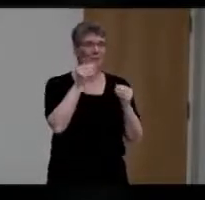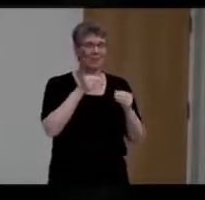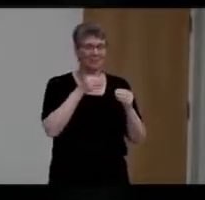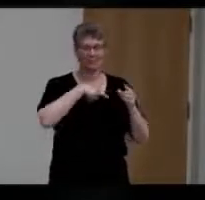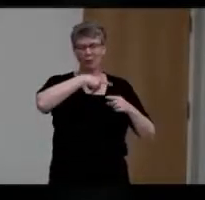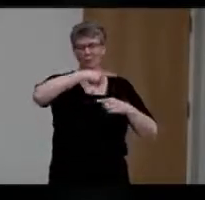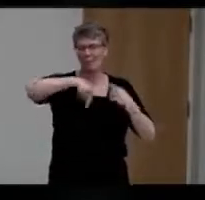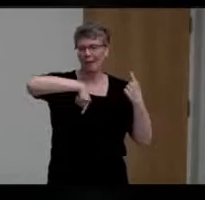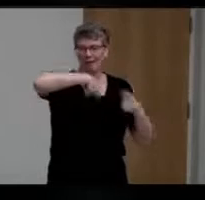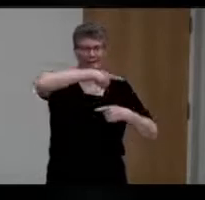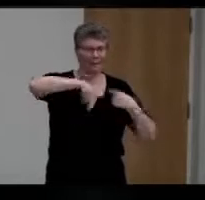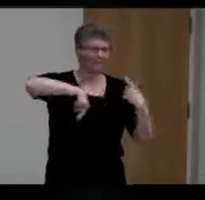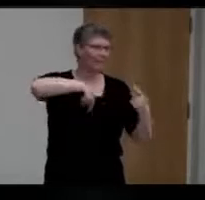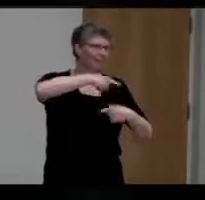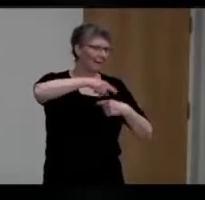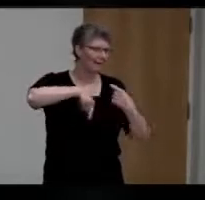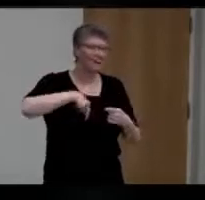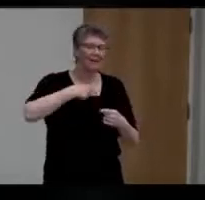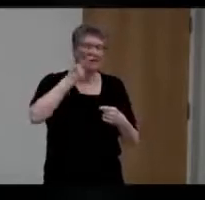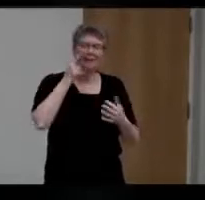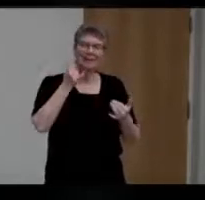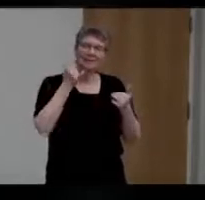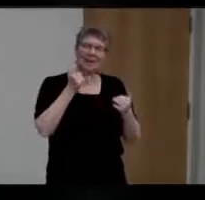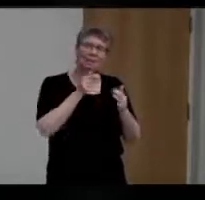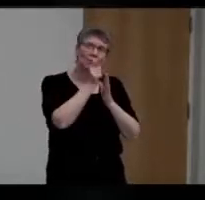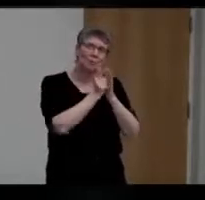believe that it's lawyers in the privacy office at Alberta Health